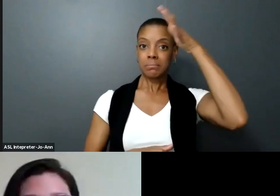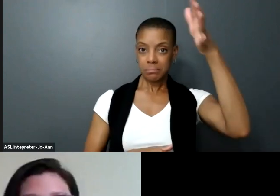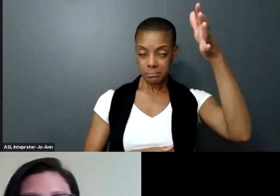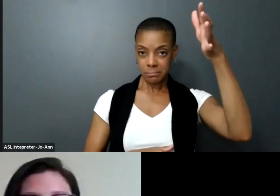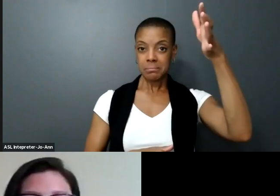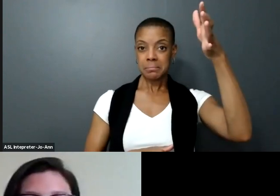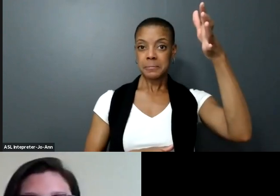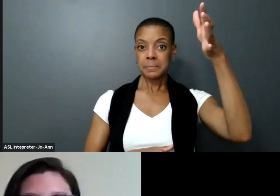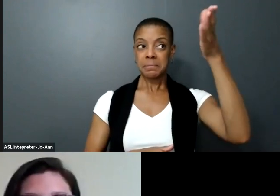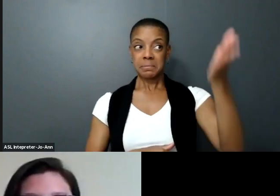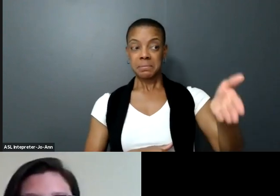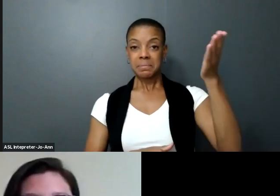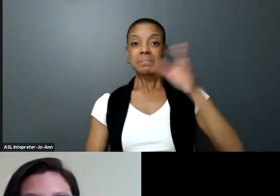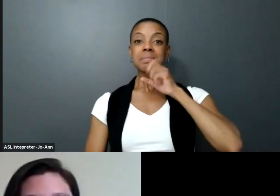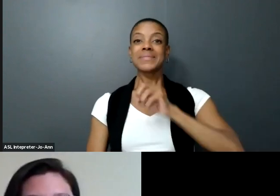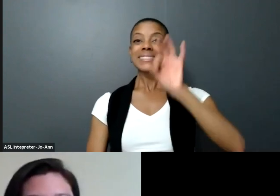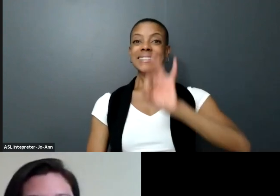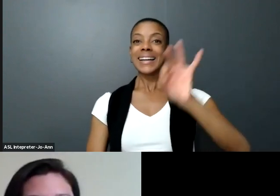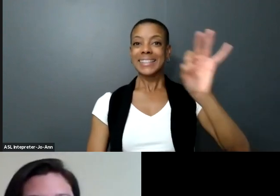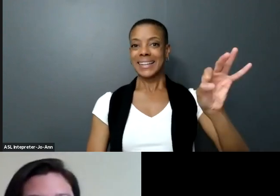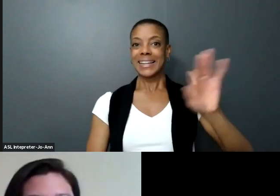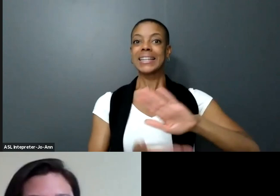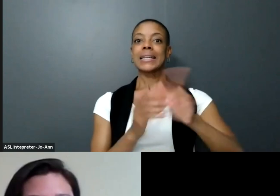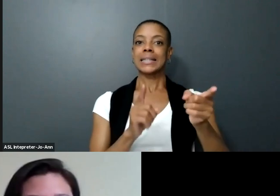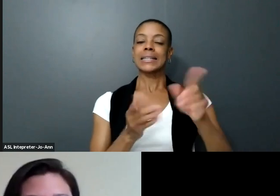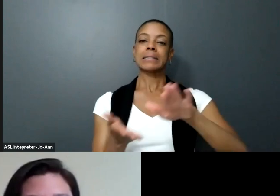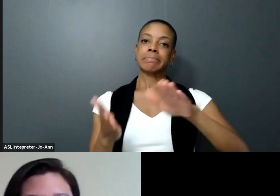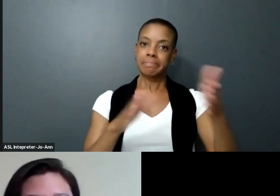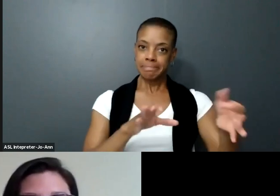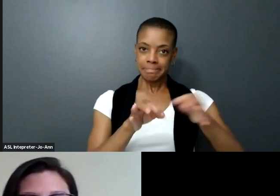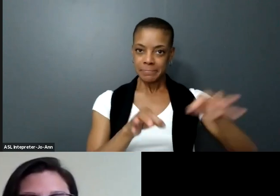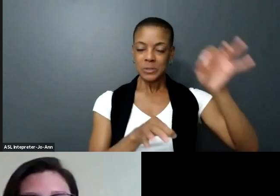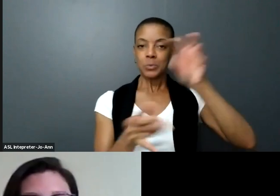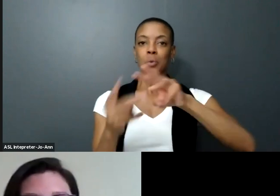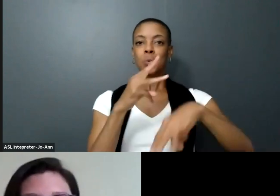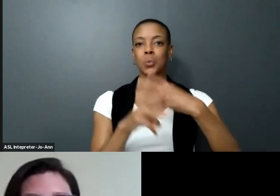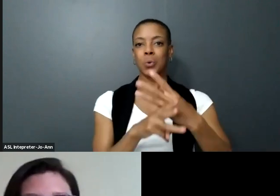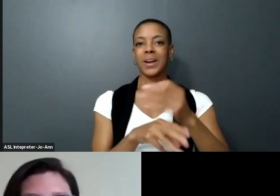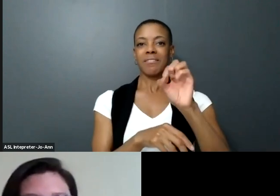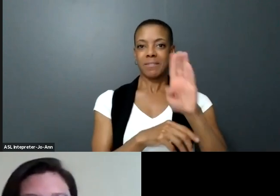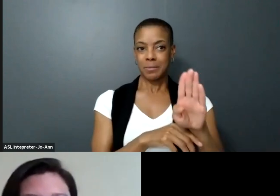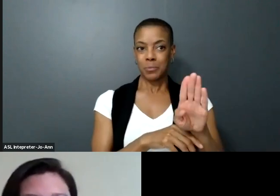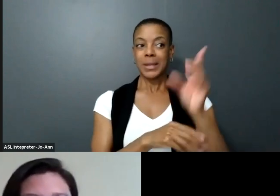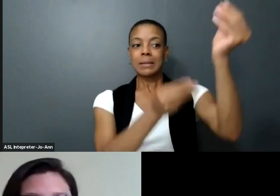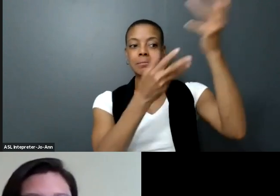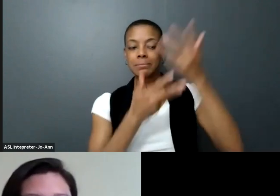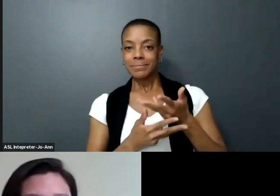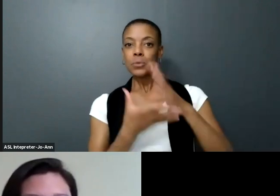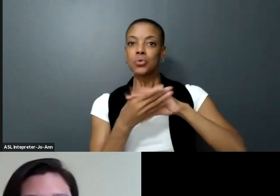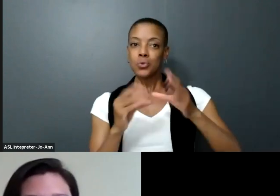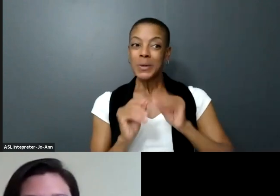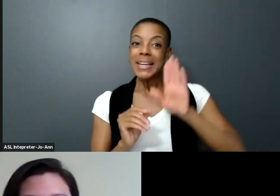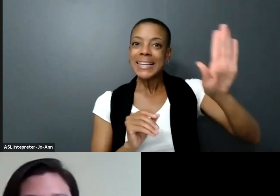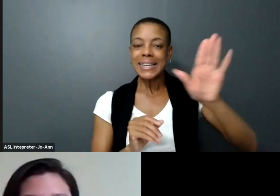English, who was 99 when he journeyed to the spirit world in February, would tell me stories about his great grandparents who lived in